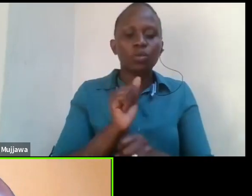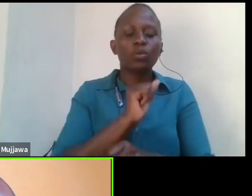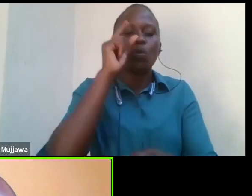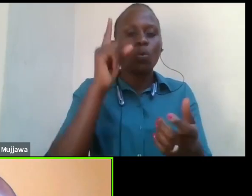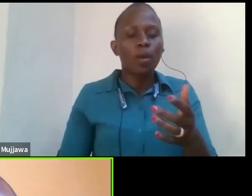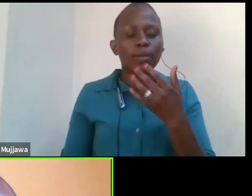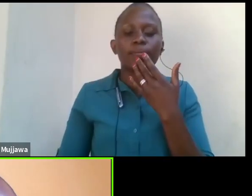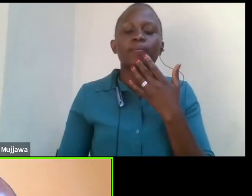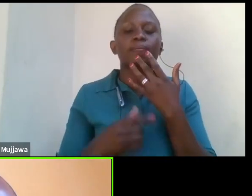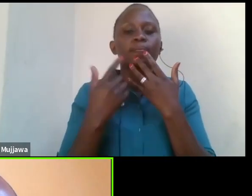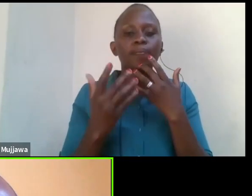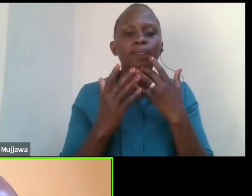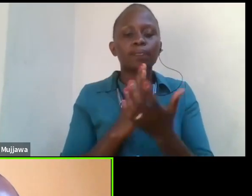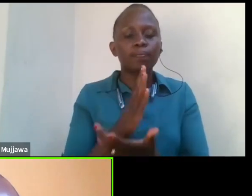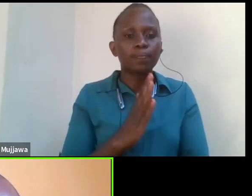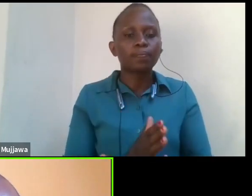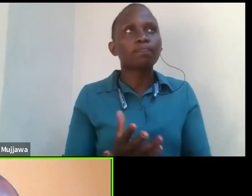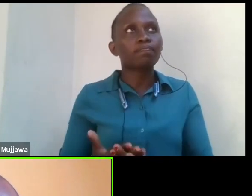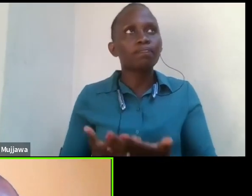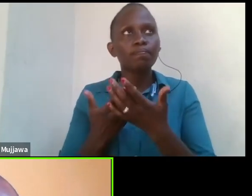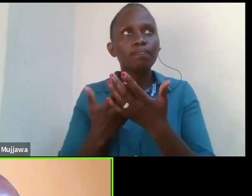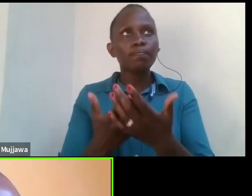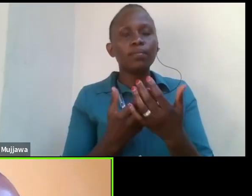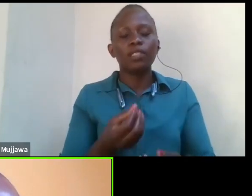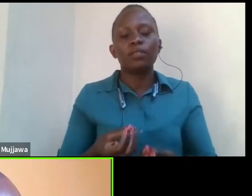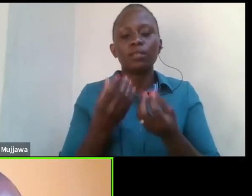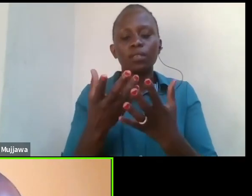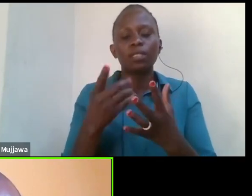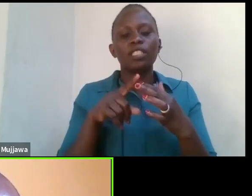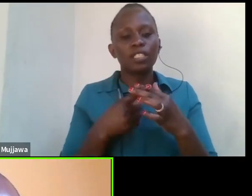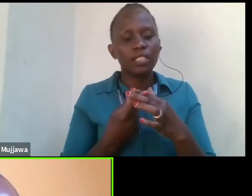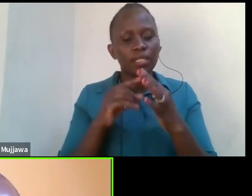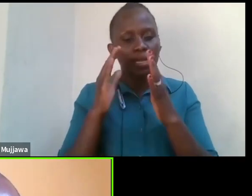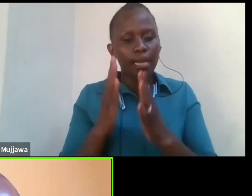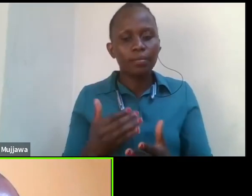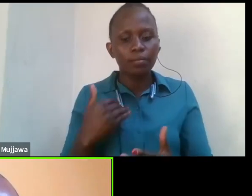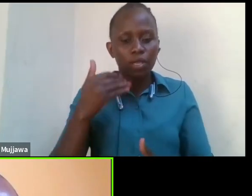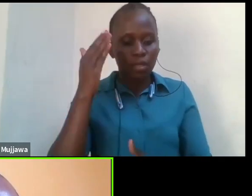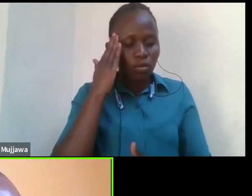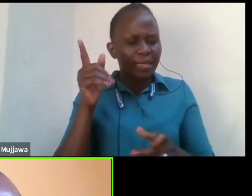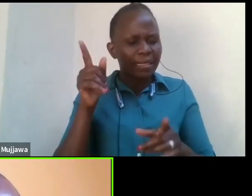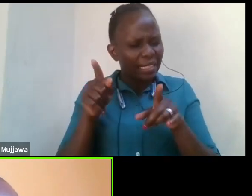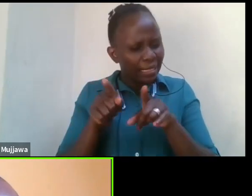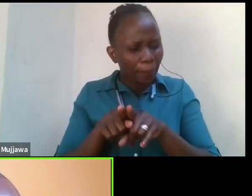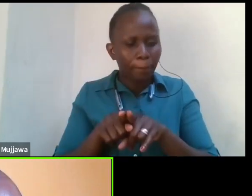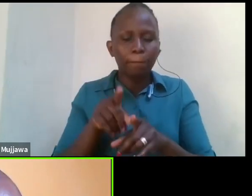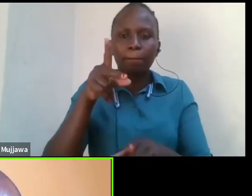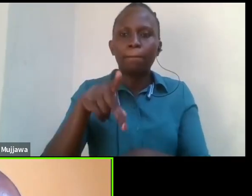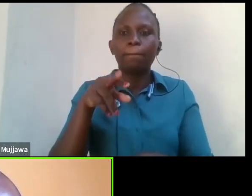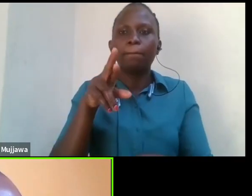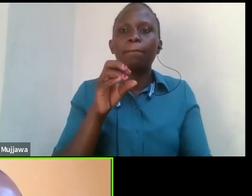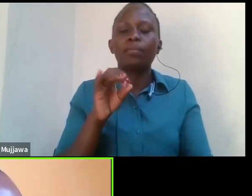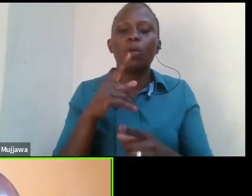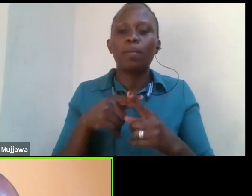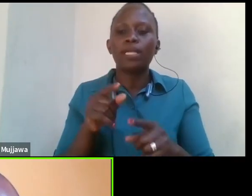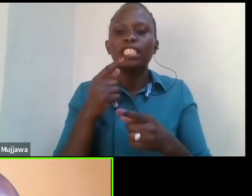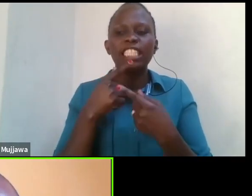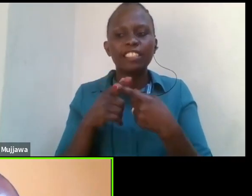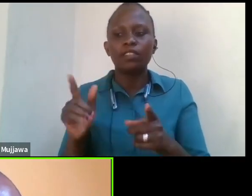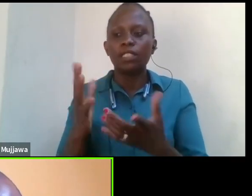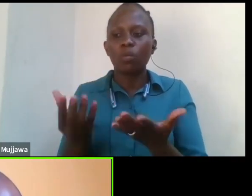pick this product and reverse engineer, and now I've brought a similar product, but branded it differently in the